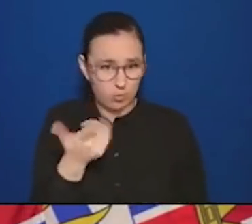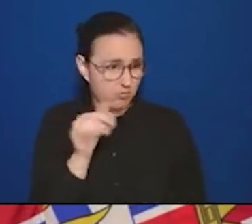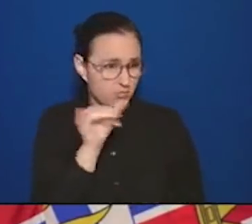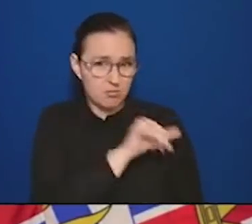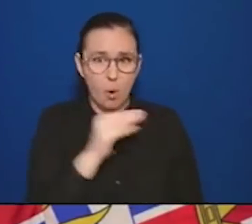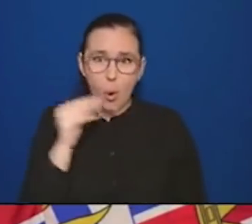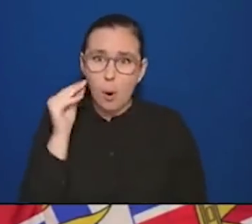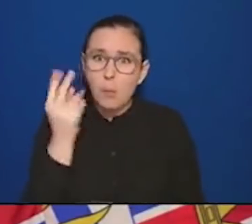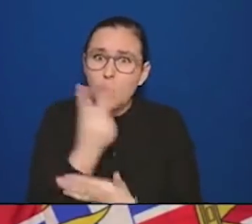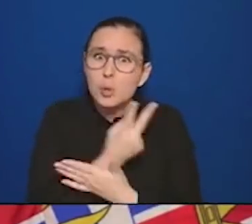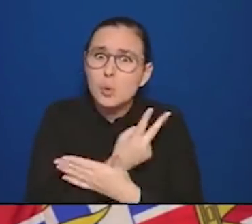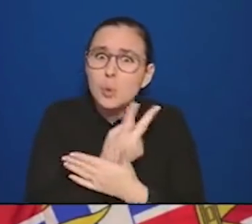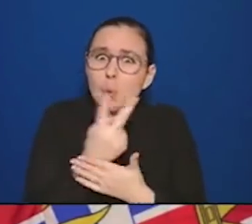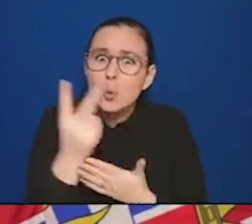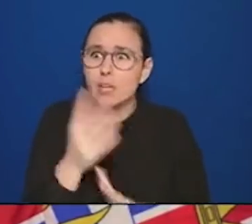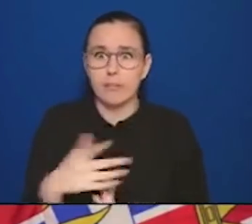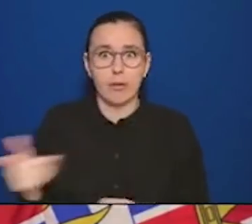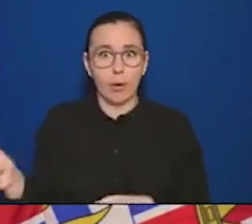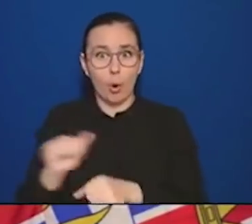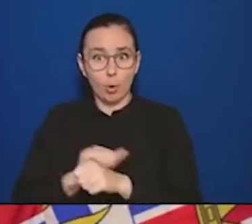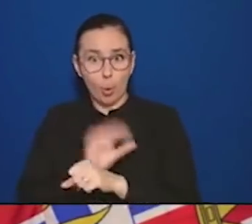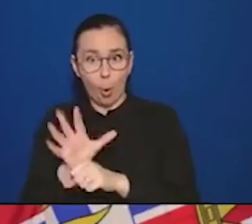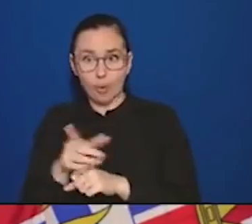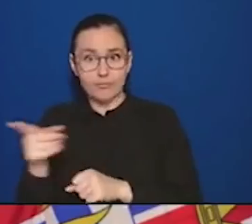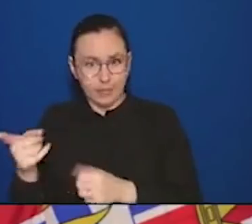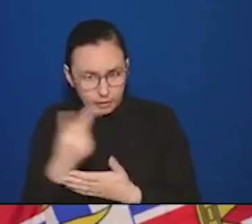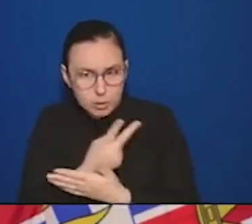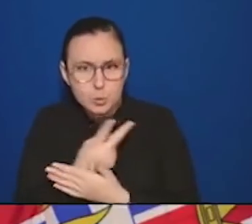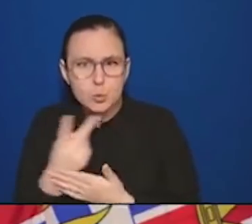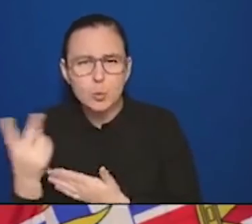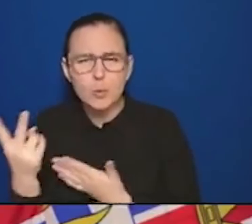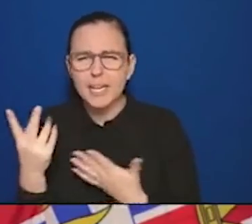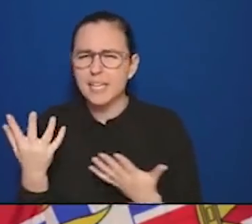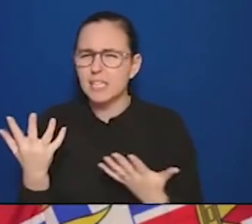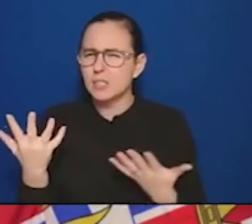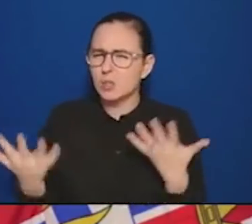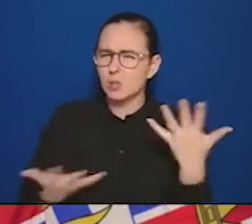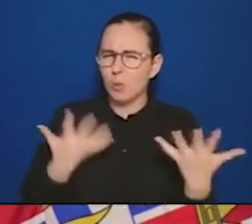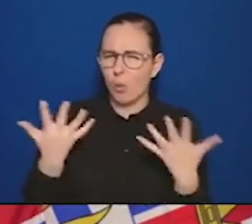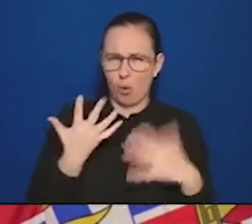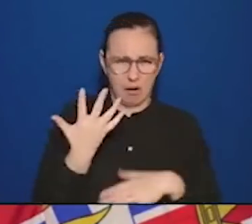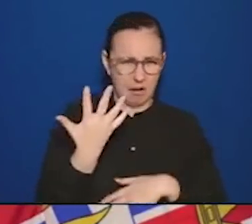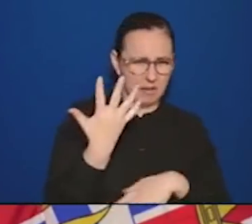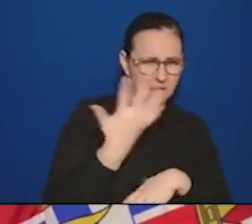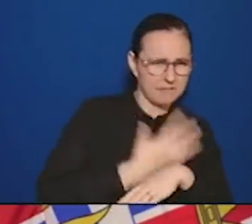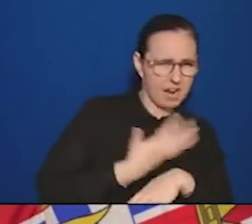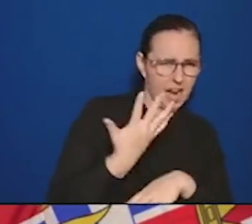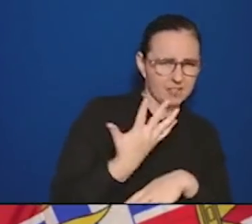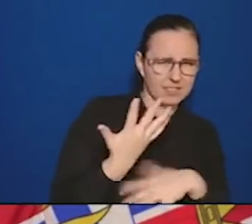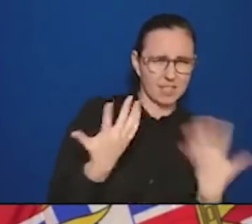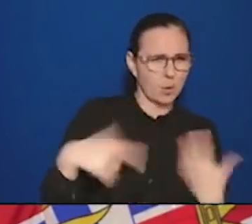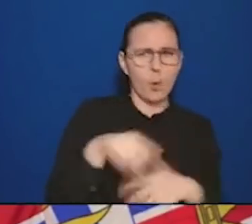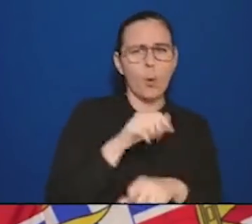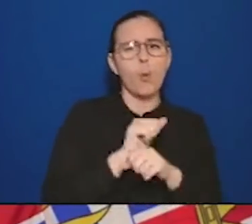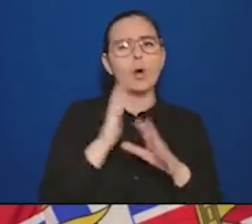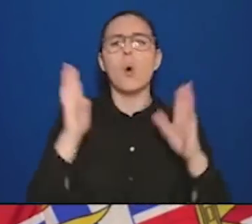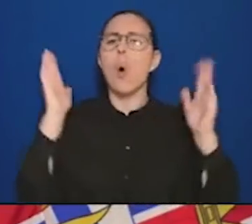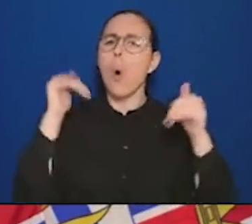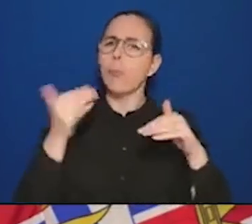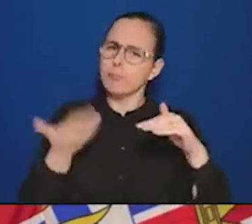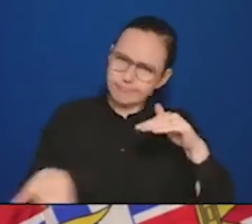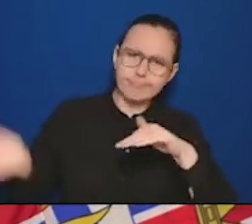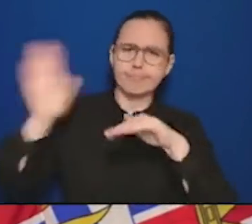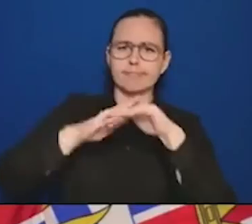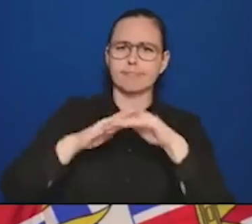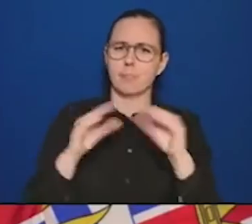that. So I guess what would you say to workers who were hoping for more from your government? Yeah, I think